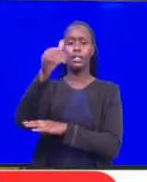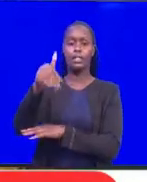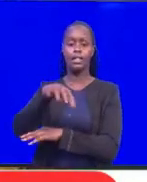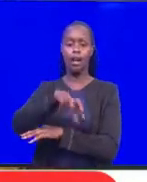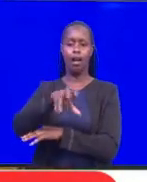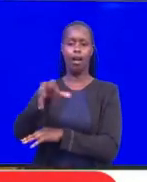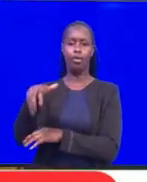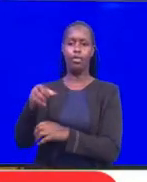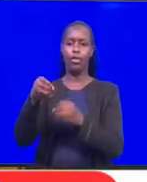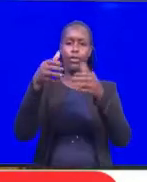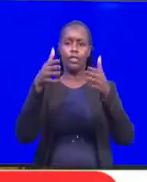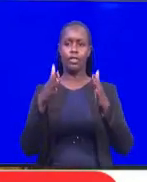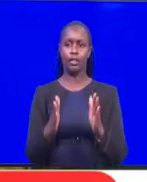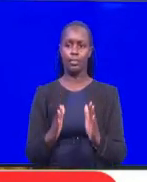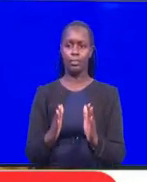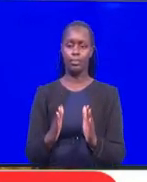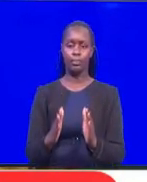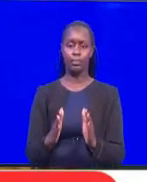officers.